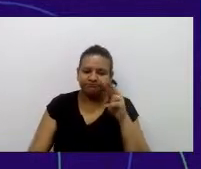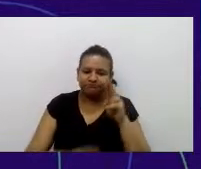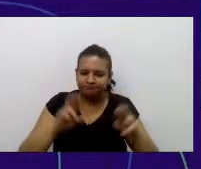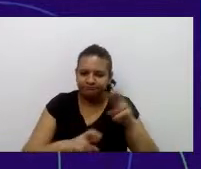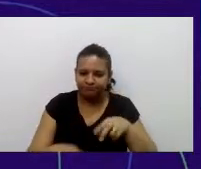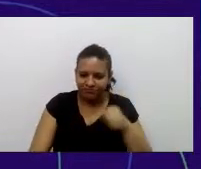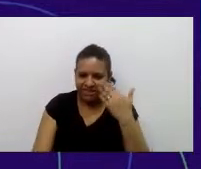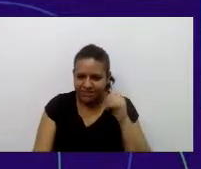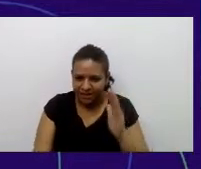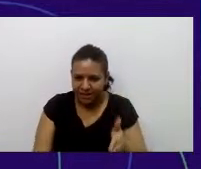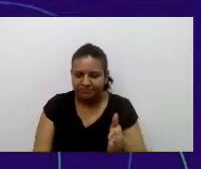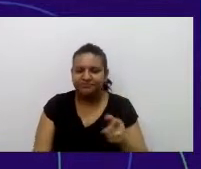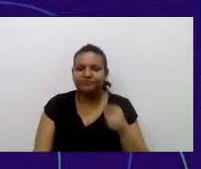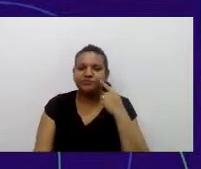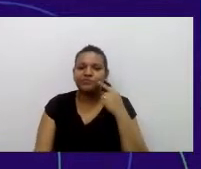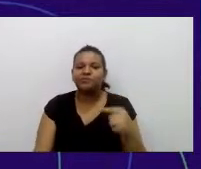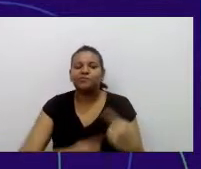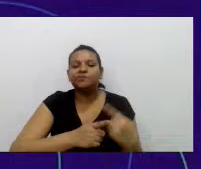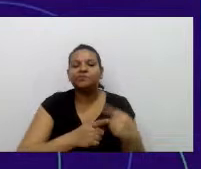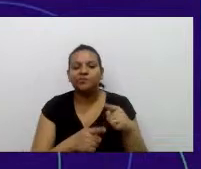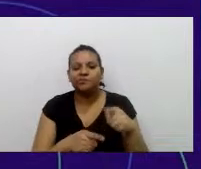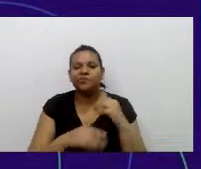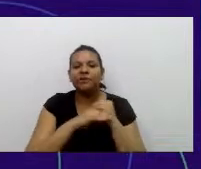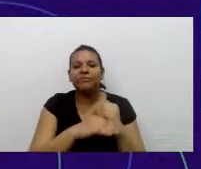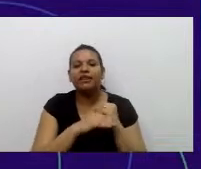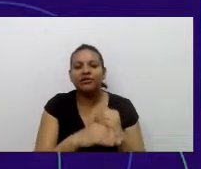to maybe fit that just a bit better.